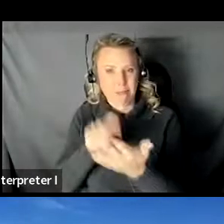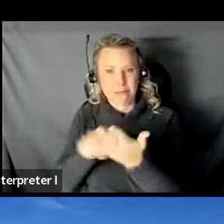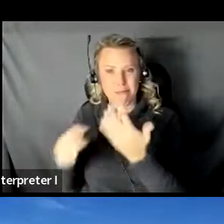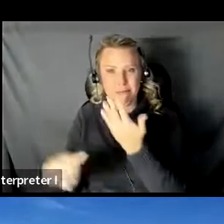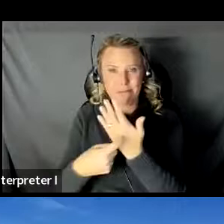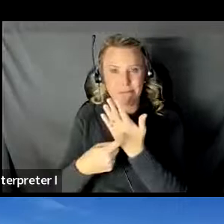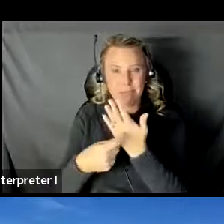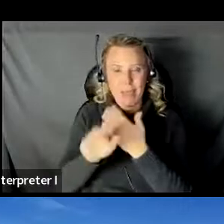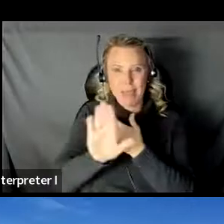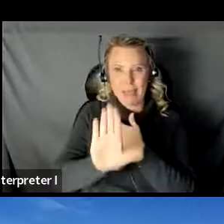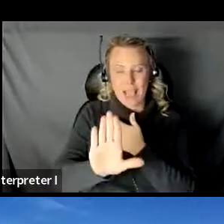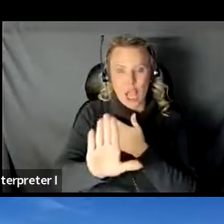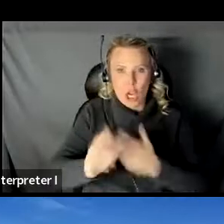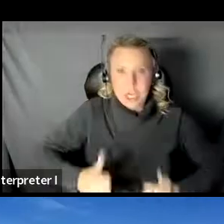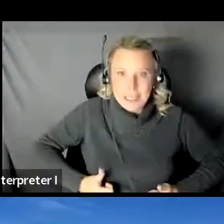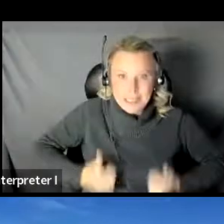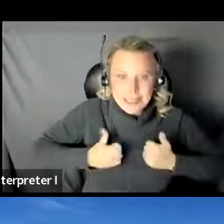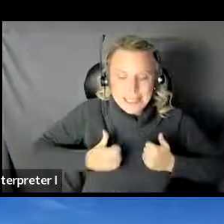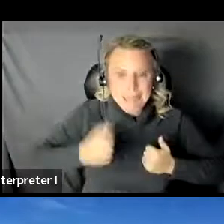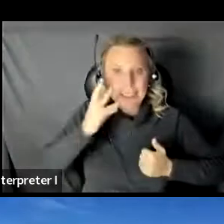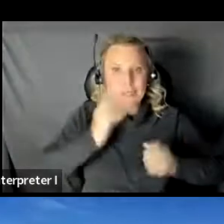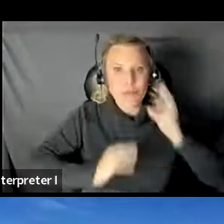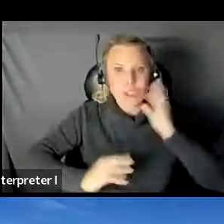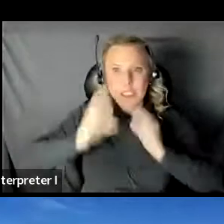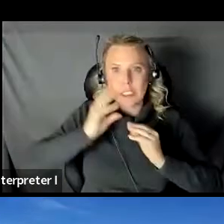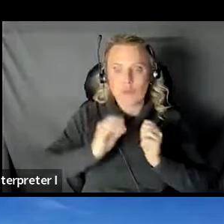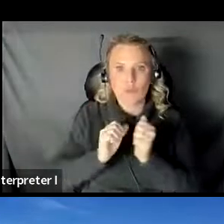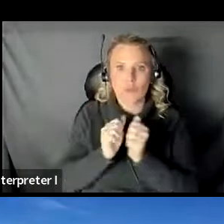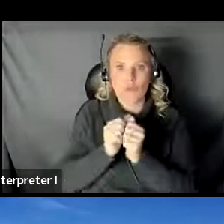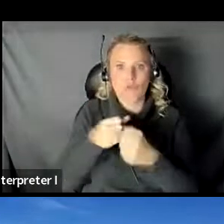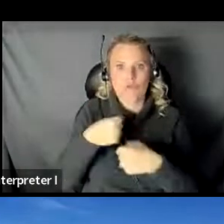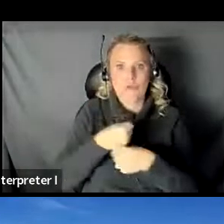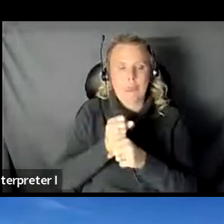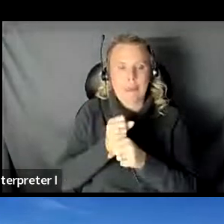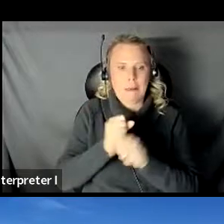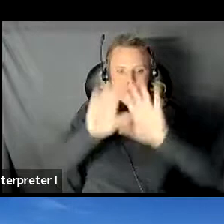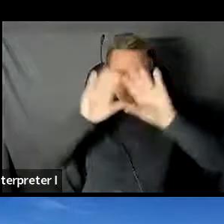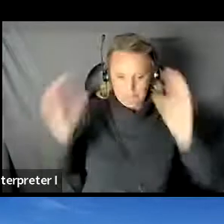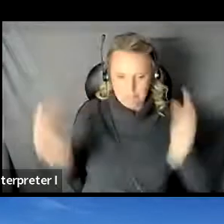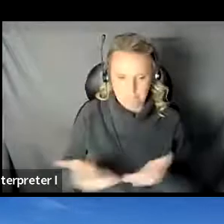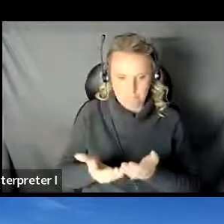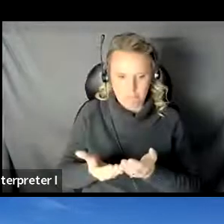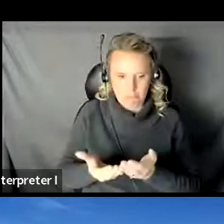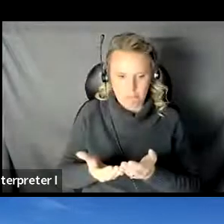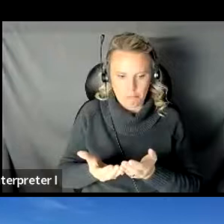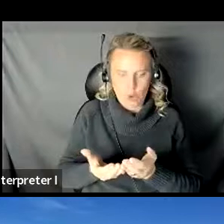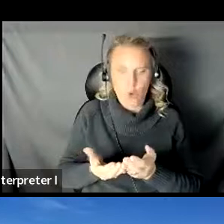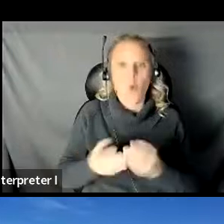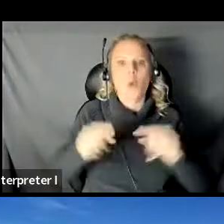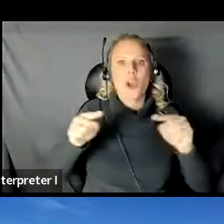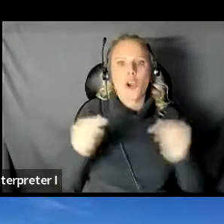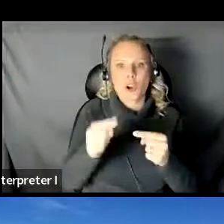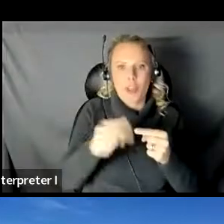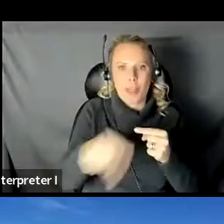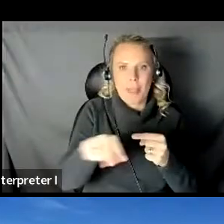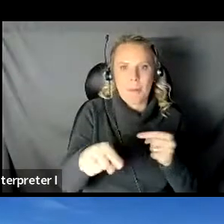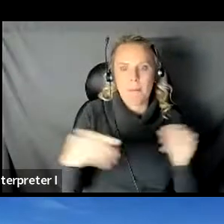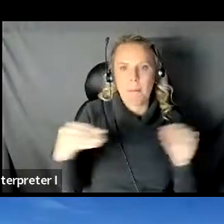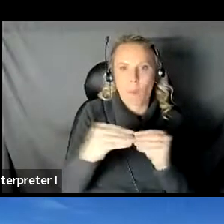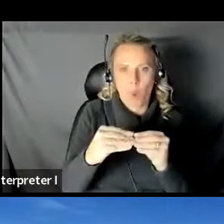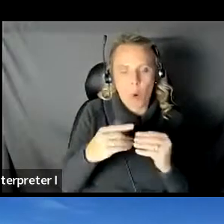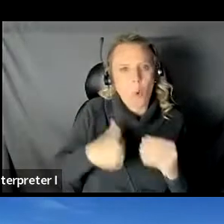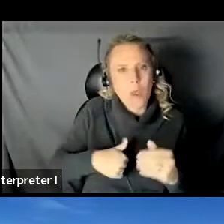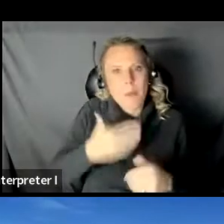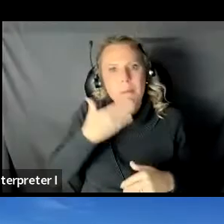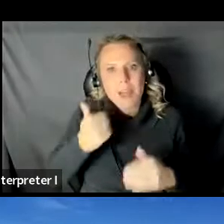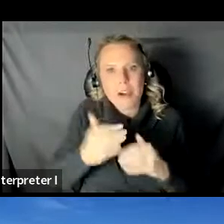ever shared their lived realities by creating blunt tools, we hurt those people more. We are better than